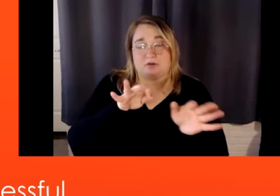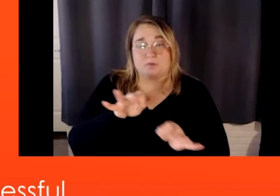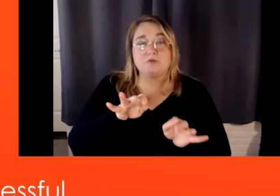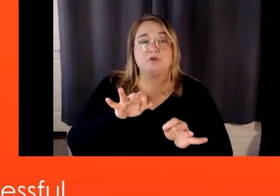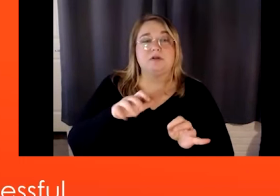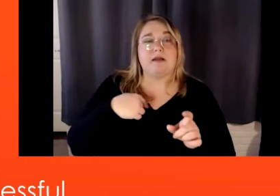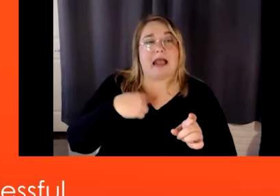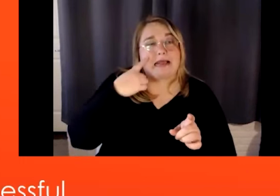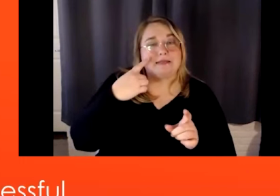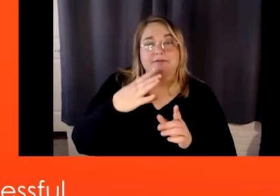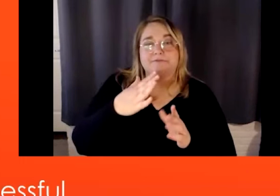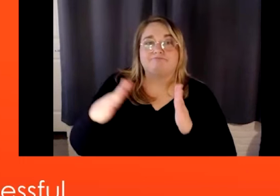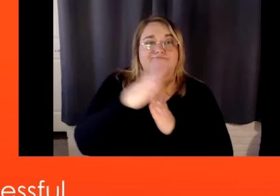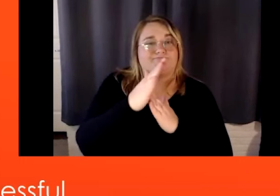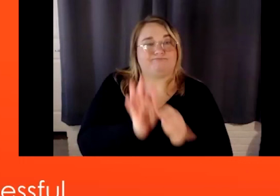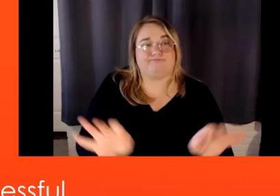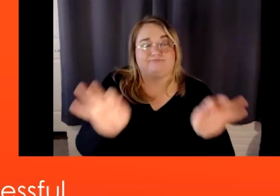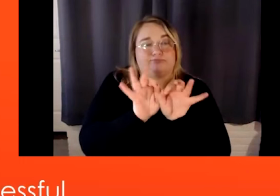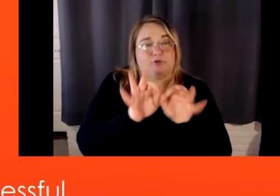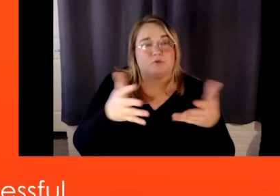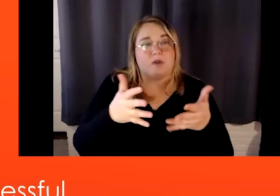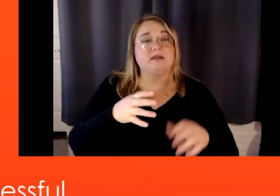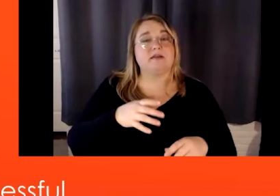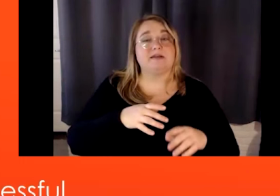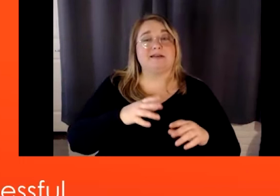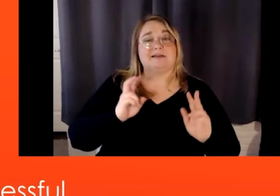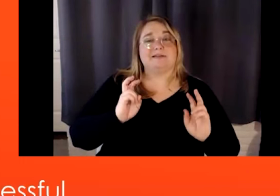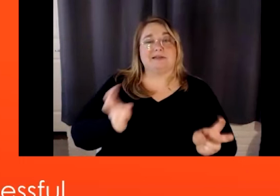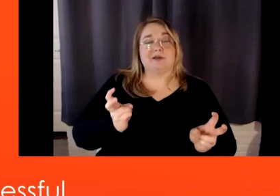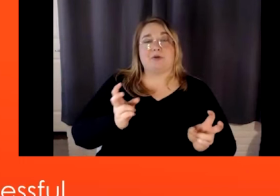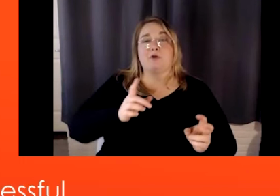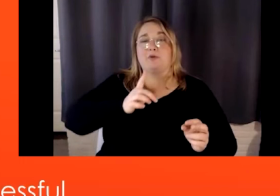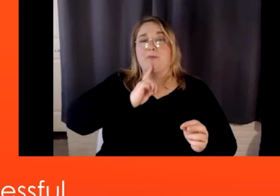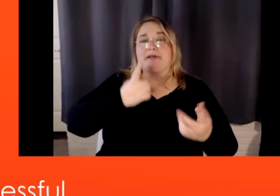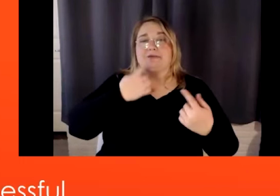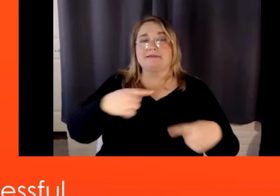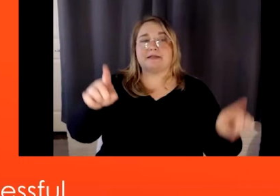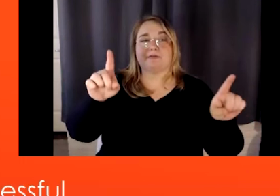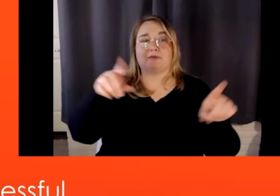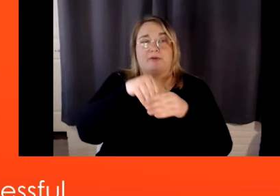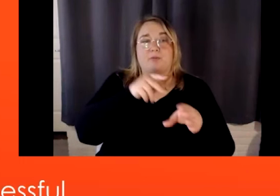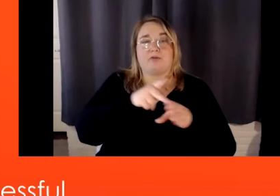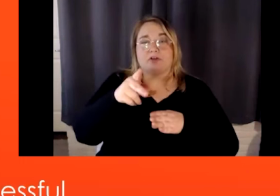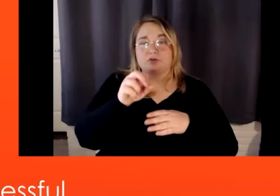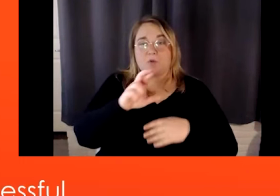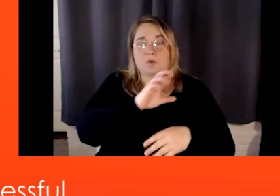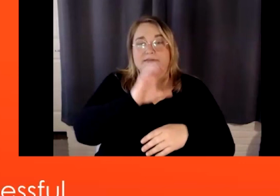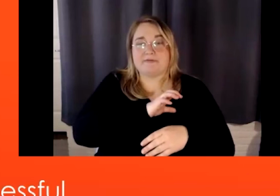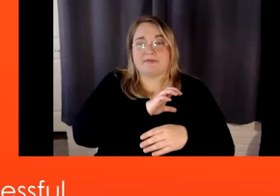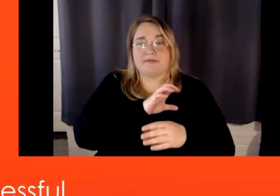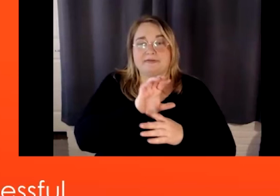the words to be successful in a professional or civic setting. So, and what the message being sent